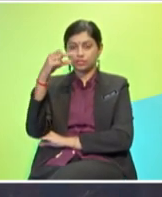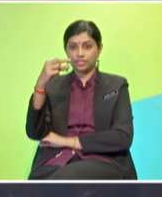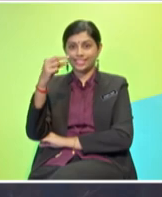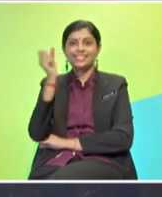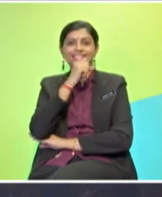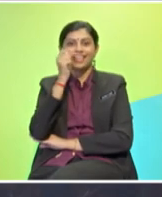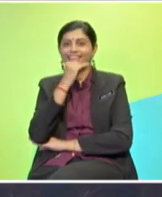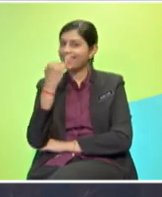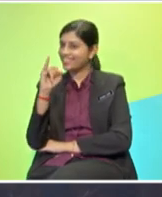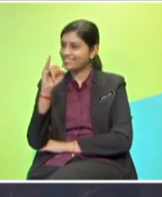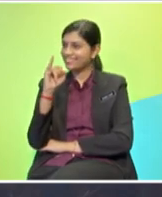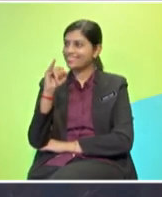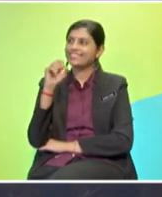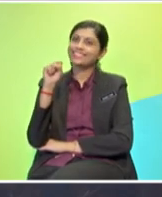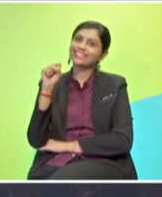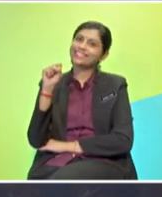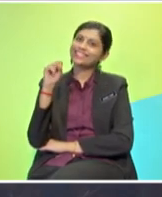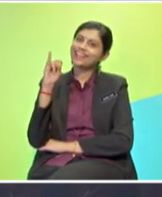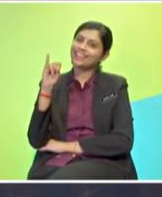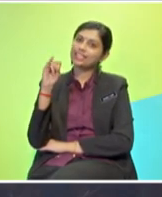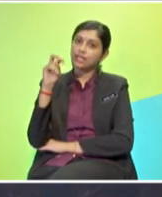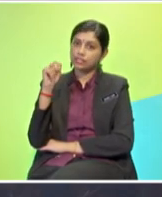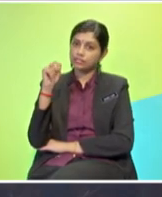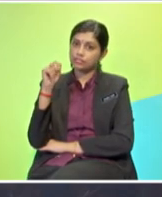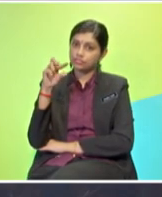S-I-N-G-I-N-G. Singing, I repeat. Very good.